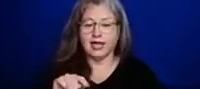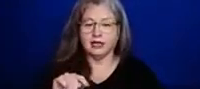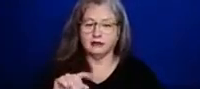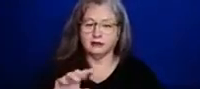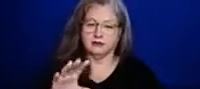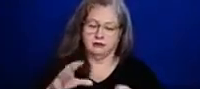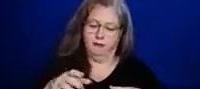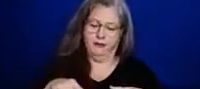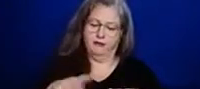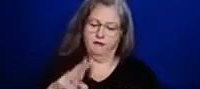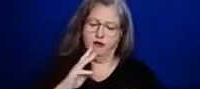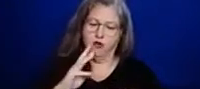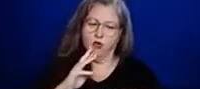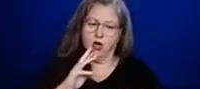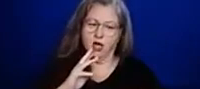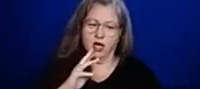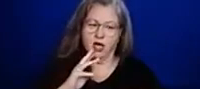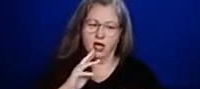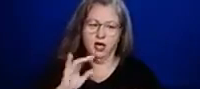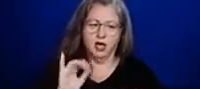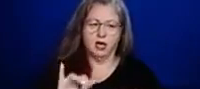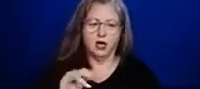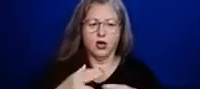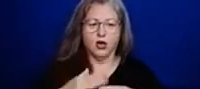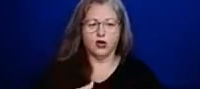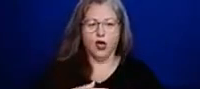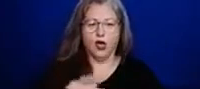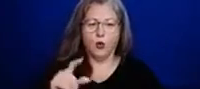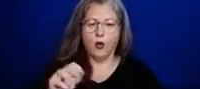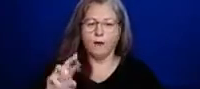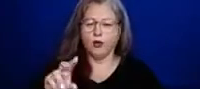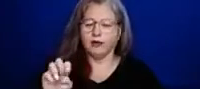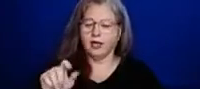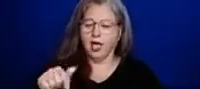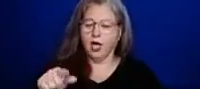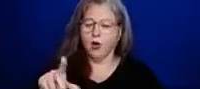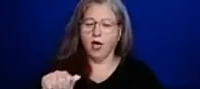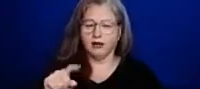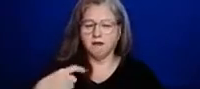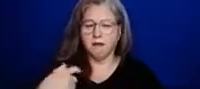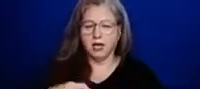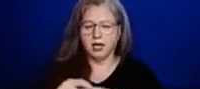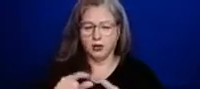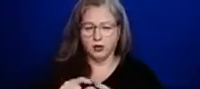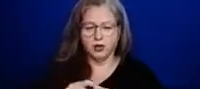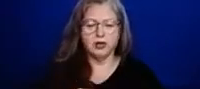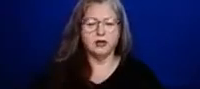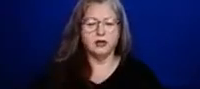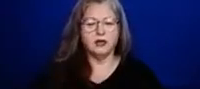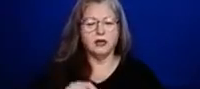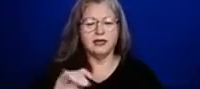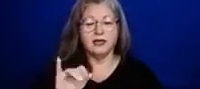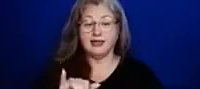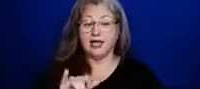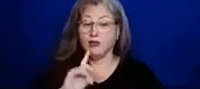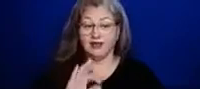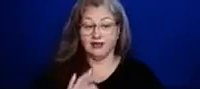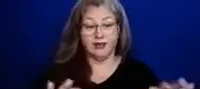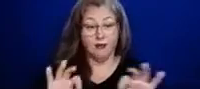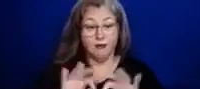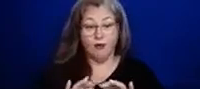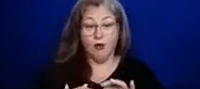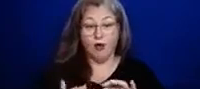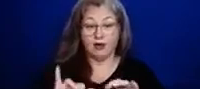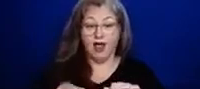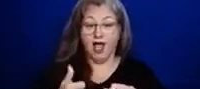piece of water, un cuerpo de agua, we say in Spanish, that it was as important as all the